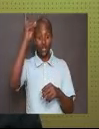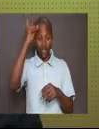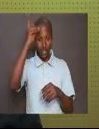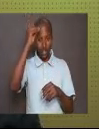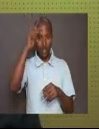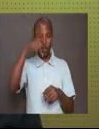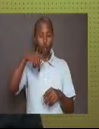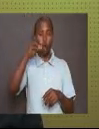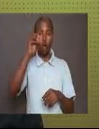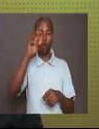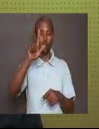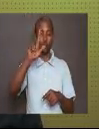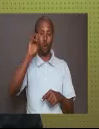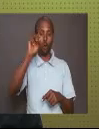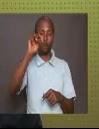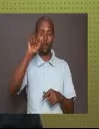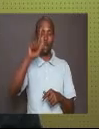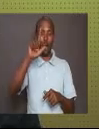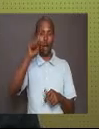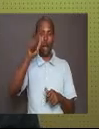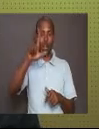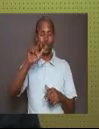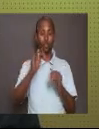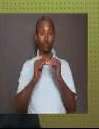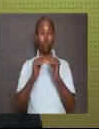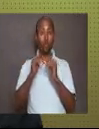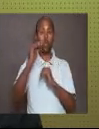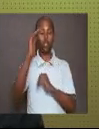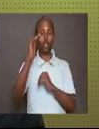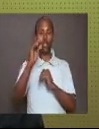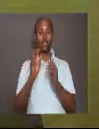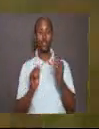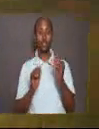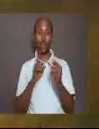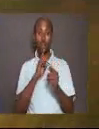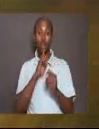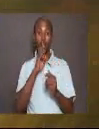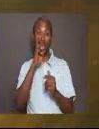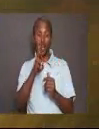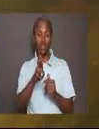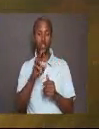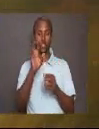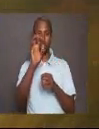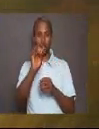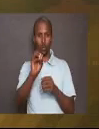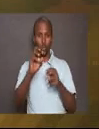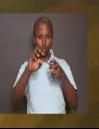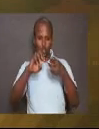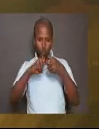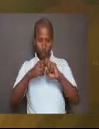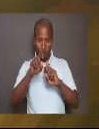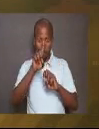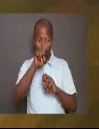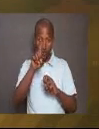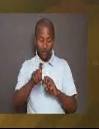polynomial has, at most, n real zeros. The problem of finding